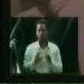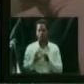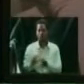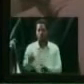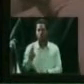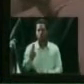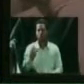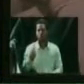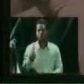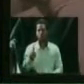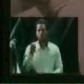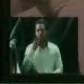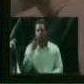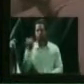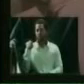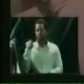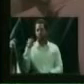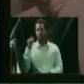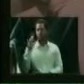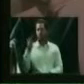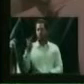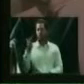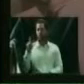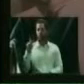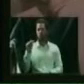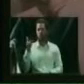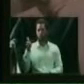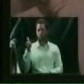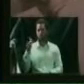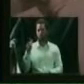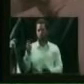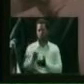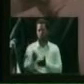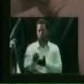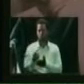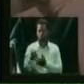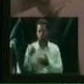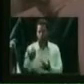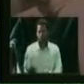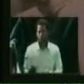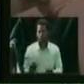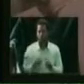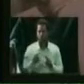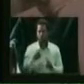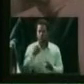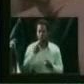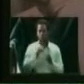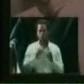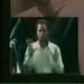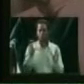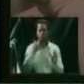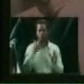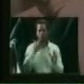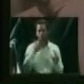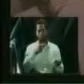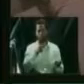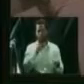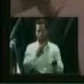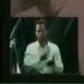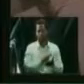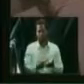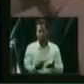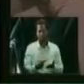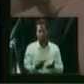County Commission approved as far back as August 2010, it seems quite clear that this was not a failure